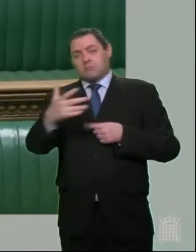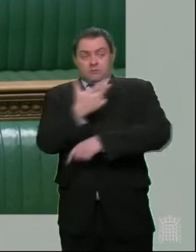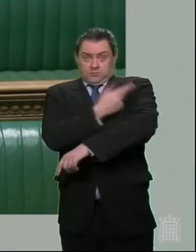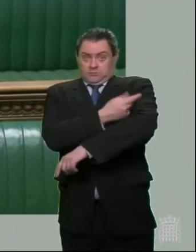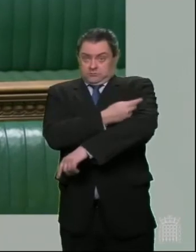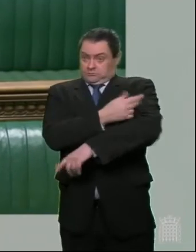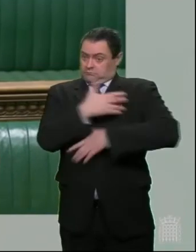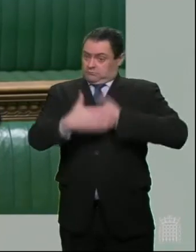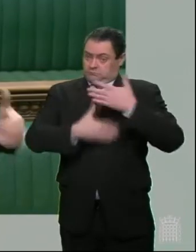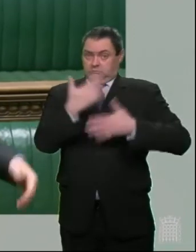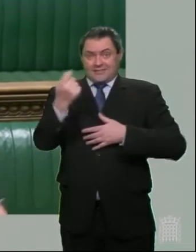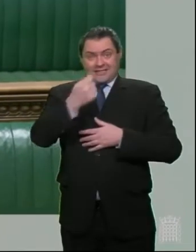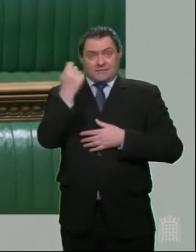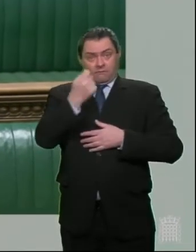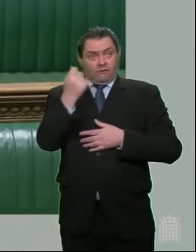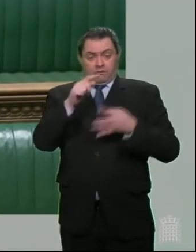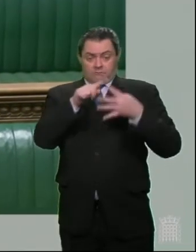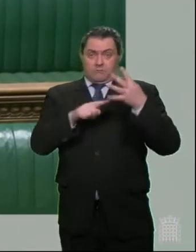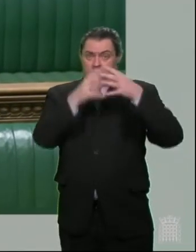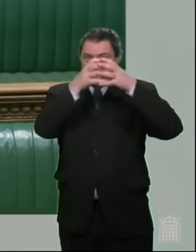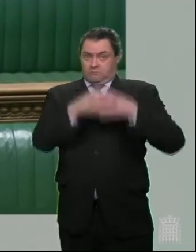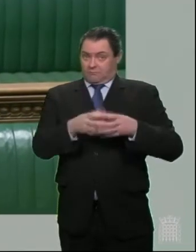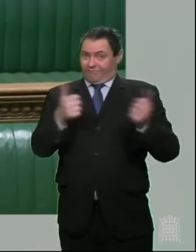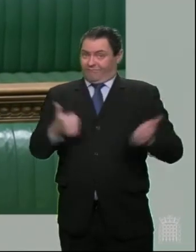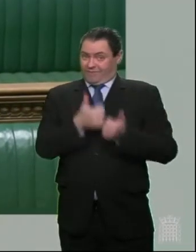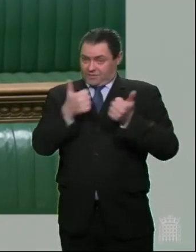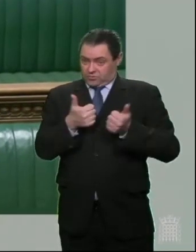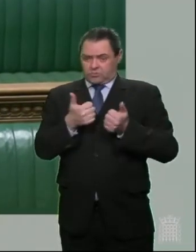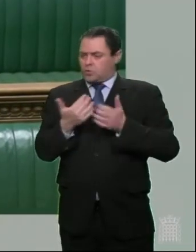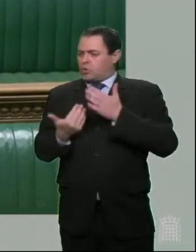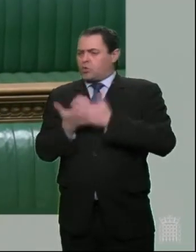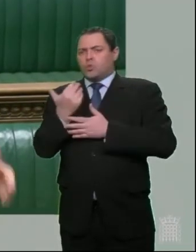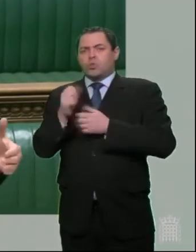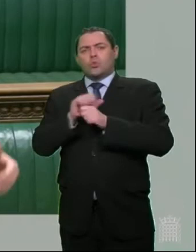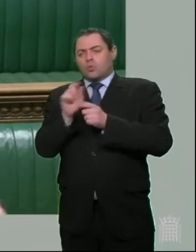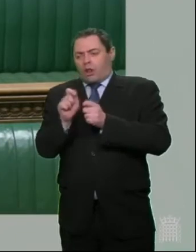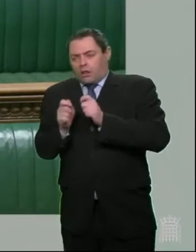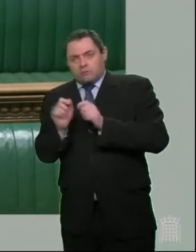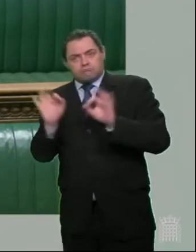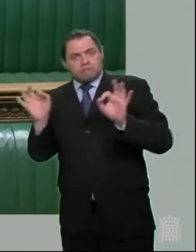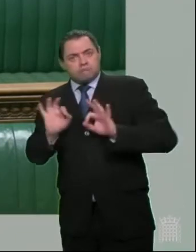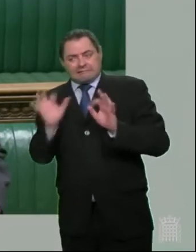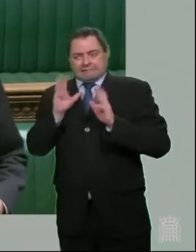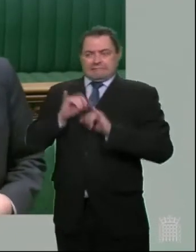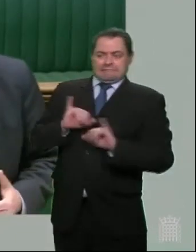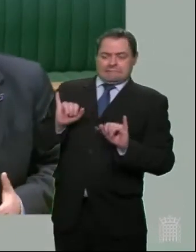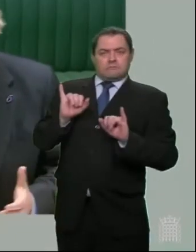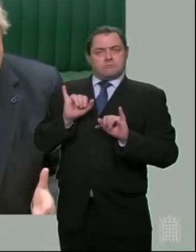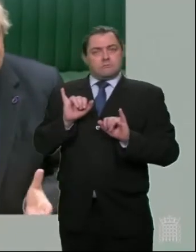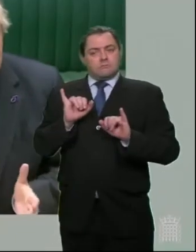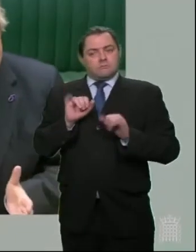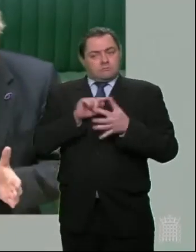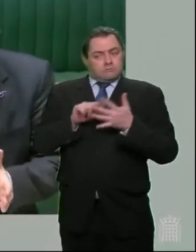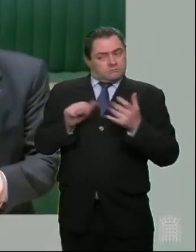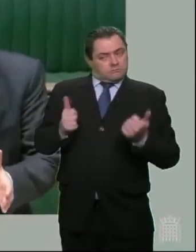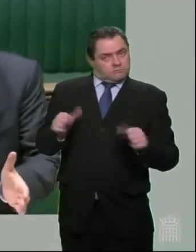rollout continues well, assuming that we don't find new variants of concern, we don't have to change our calculations, I will be